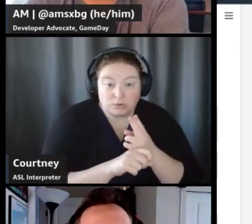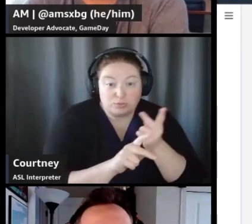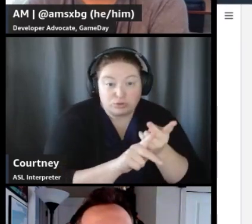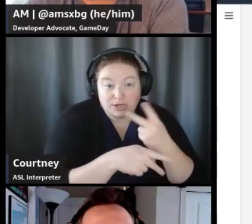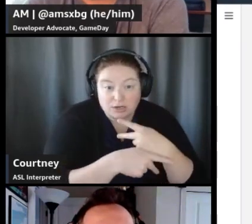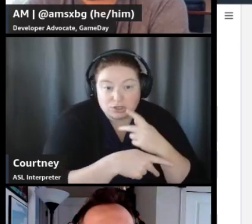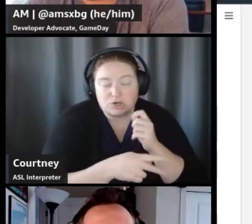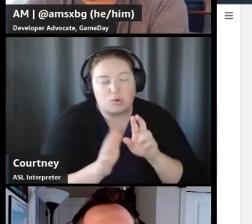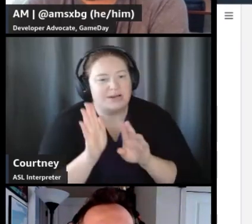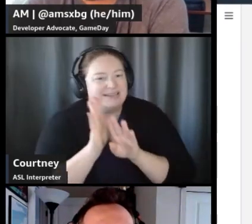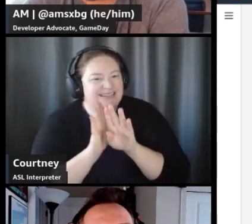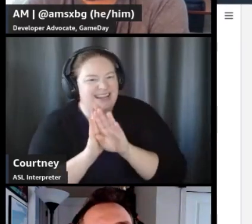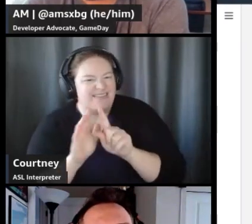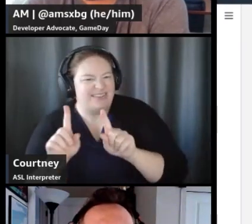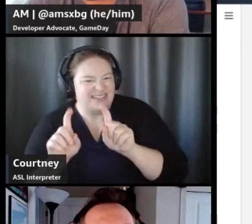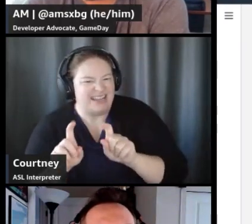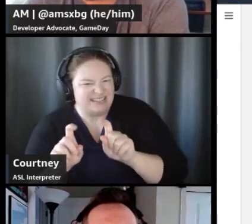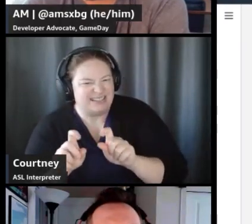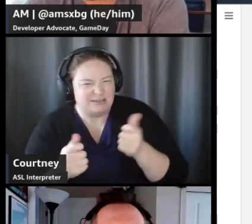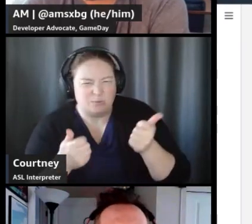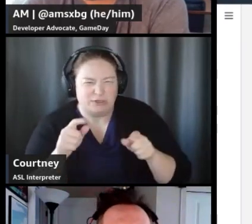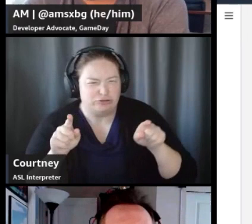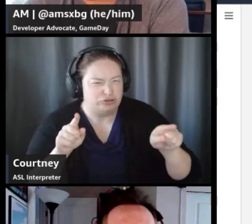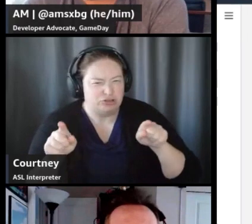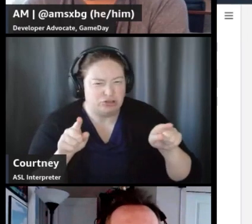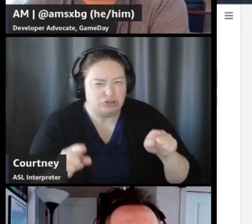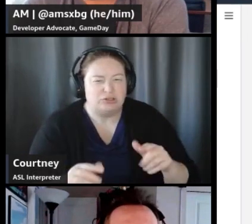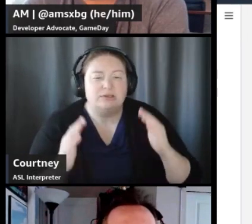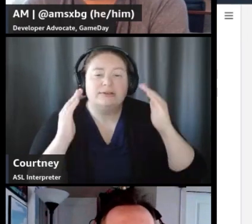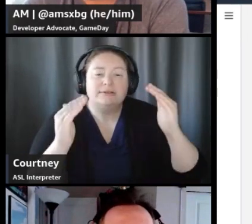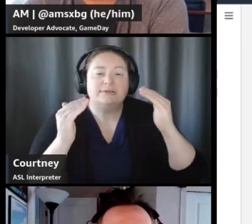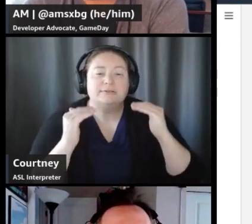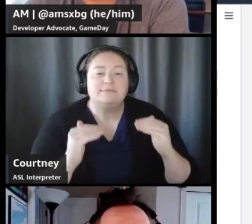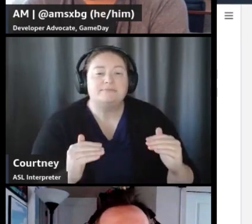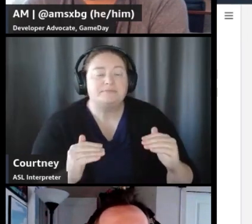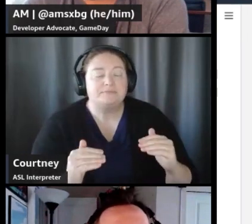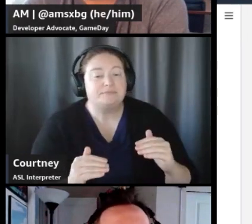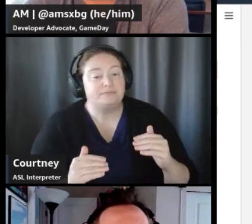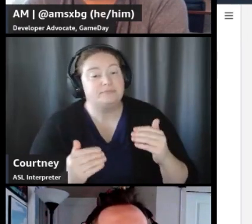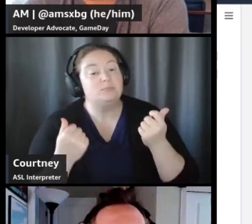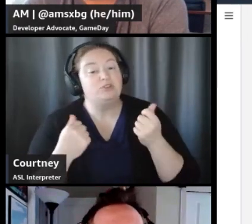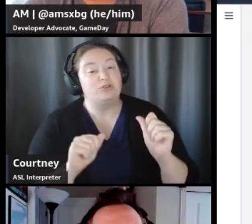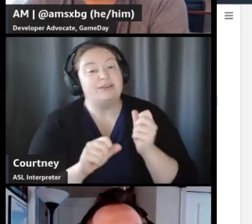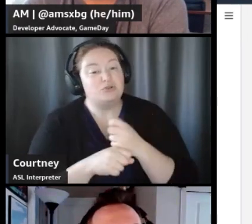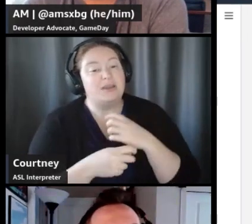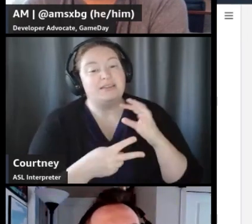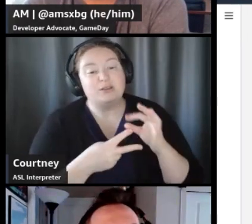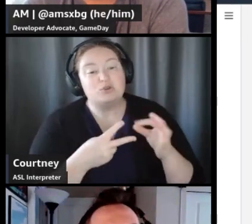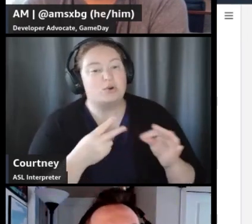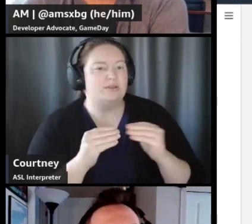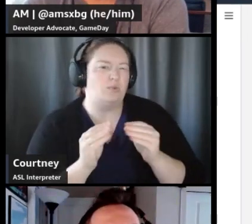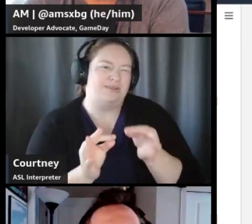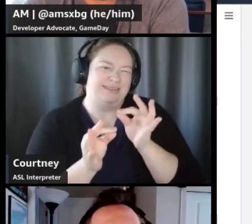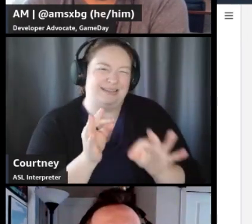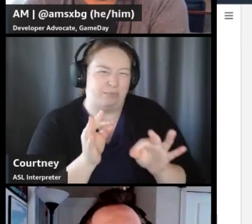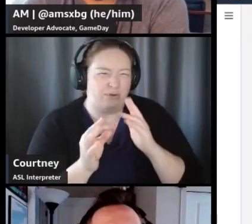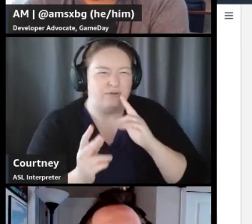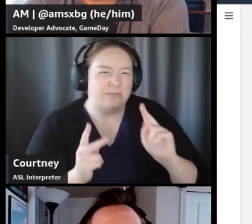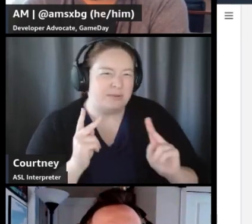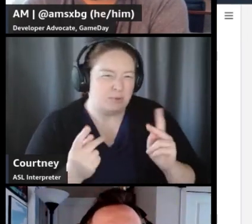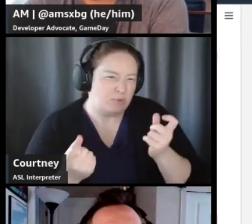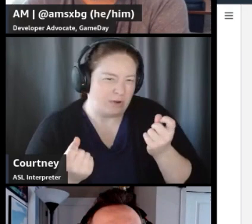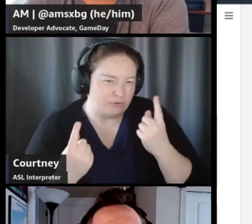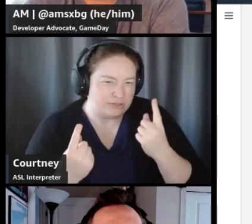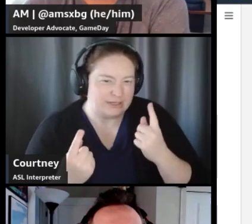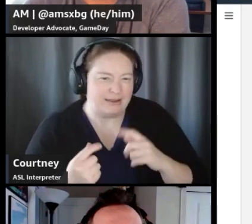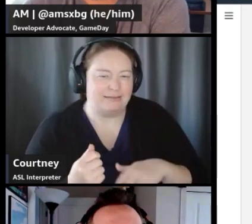are you going to use it for dev test? Those two most common things. We try to make the choice again simpler for people to understand, how